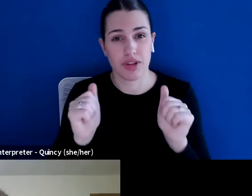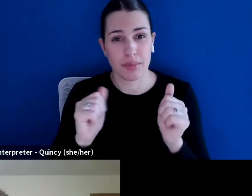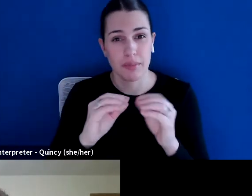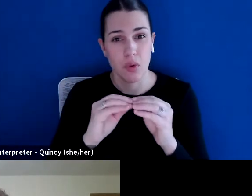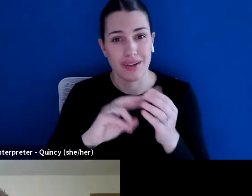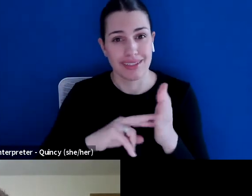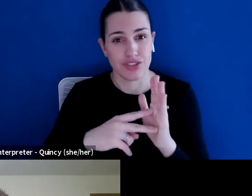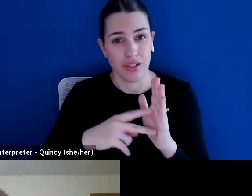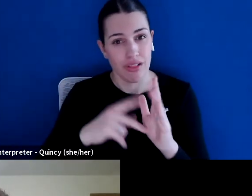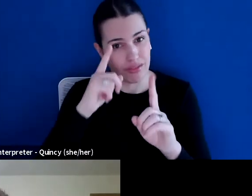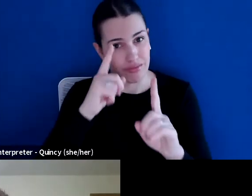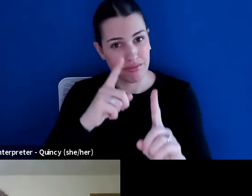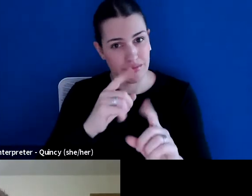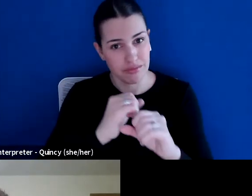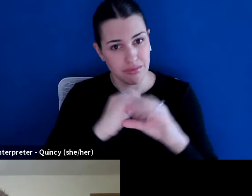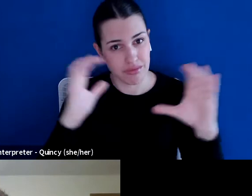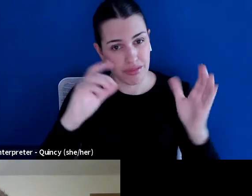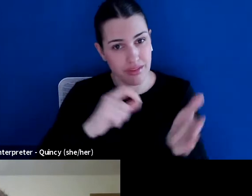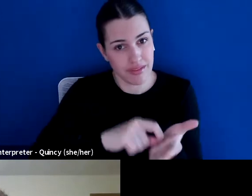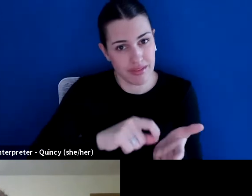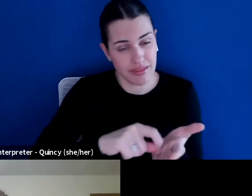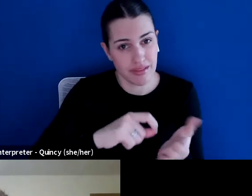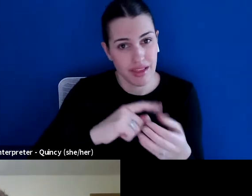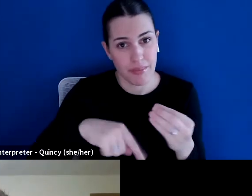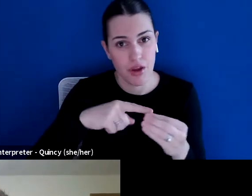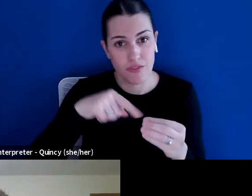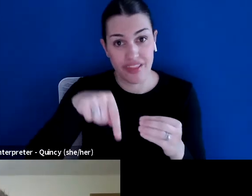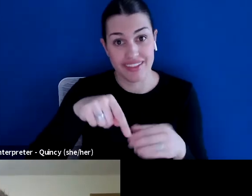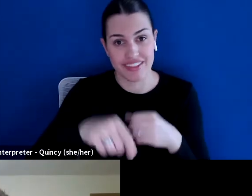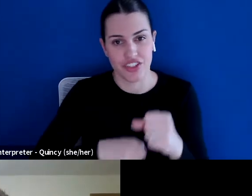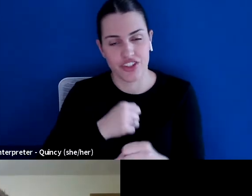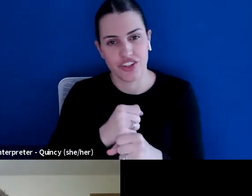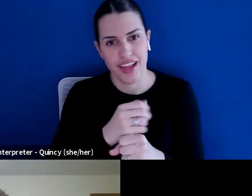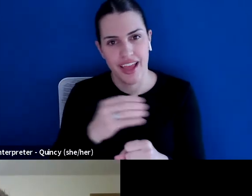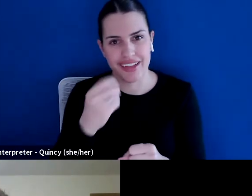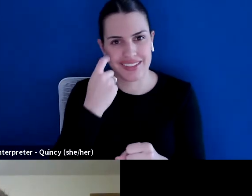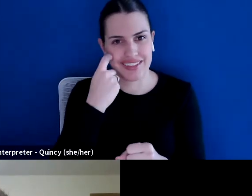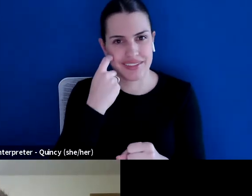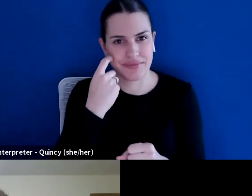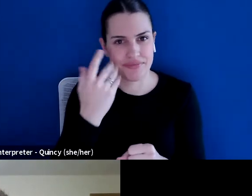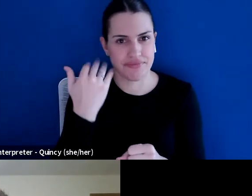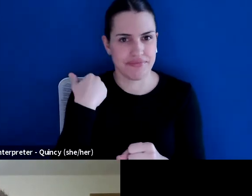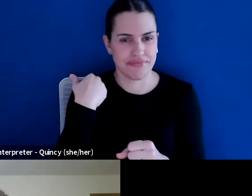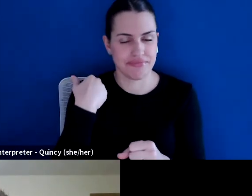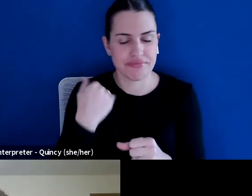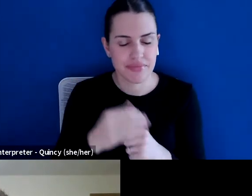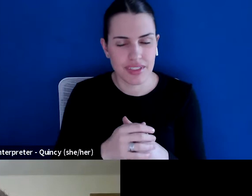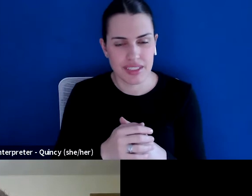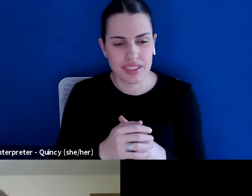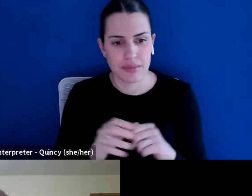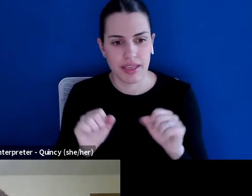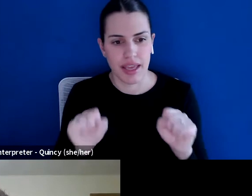about in this year and in more recent years too, of being able